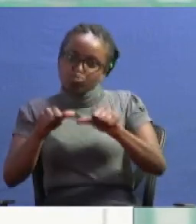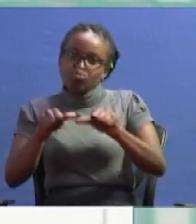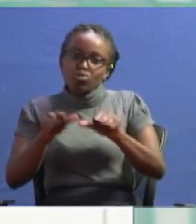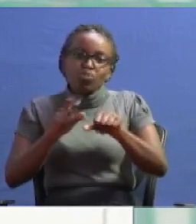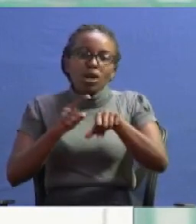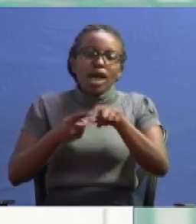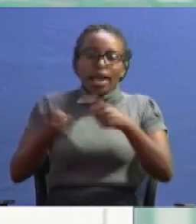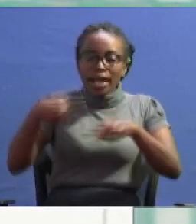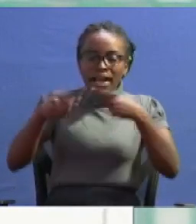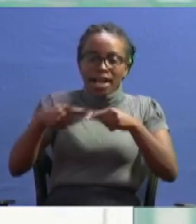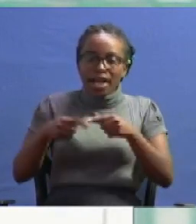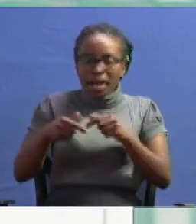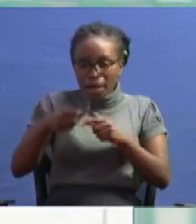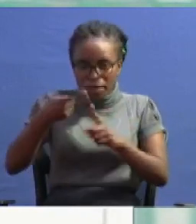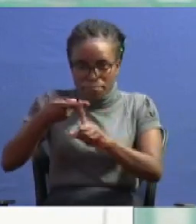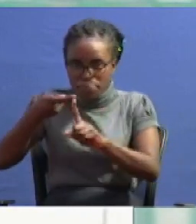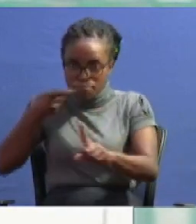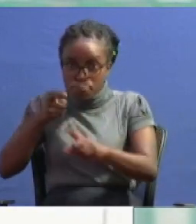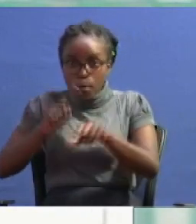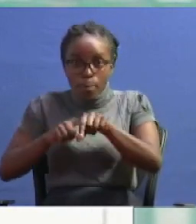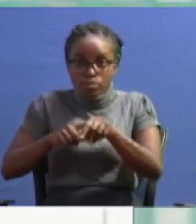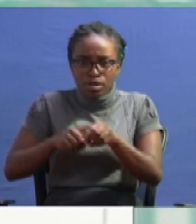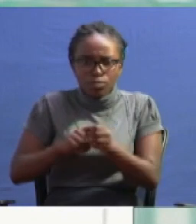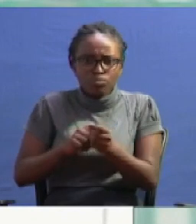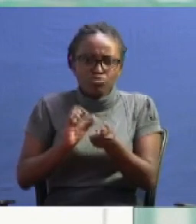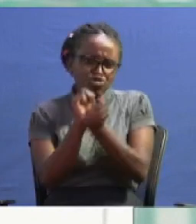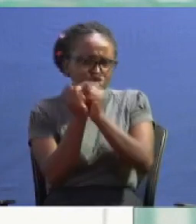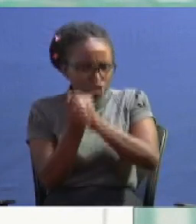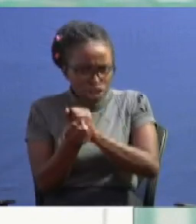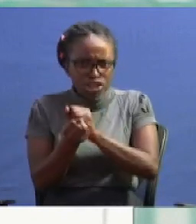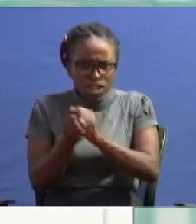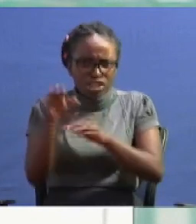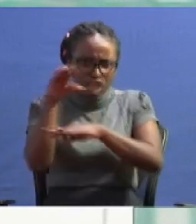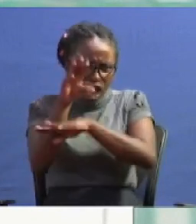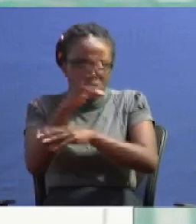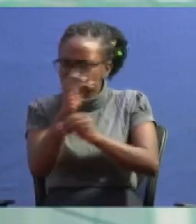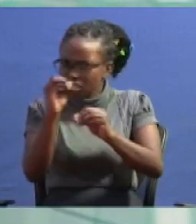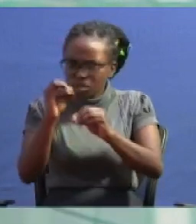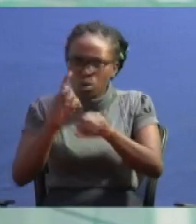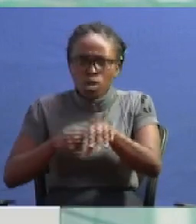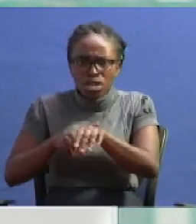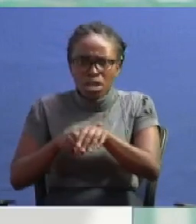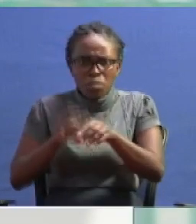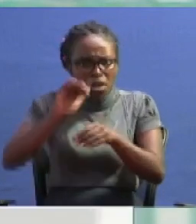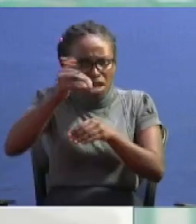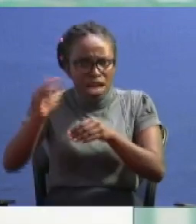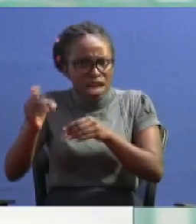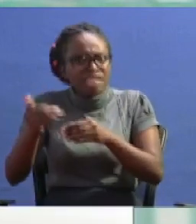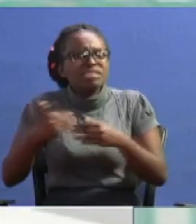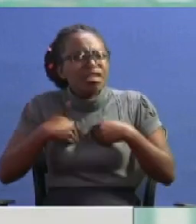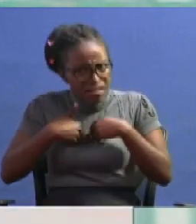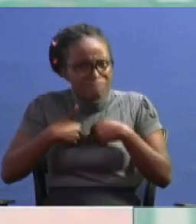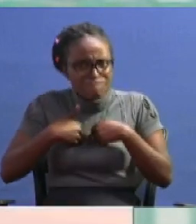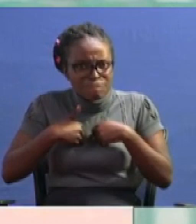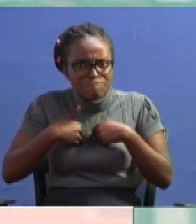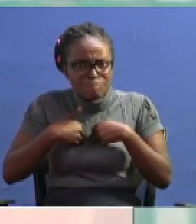substantial happened, and the only things they changed are maybe the things that we didn't ask for. And when you have a country that is,